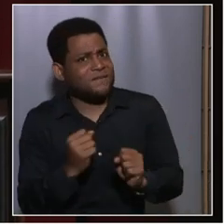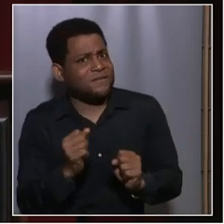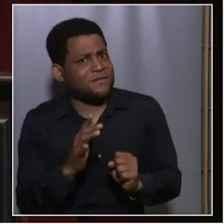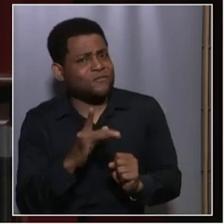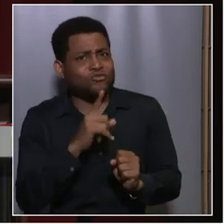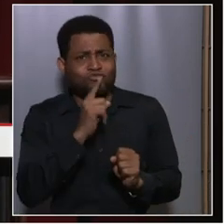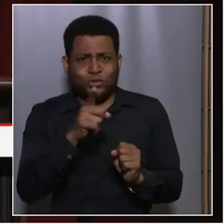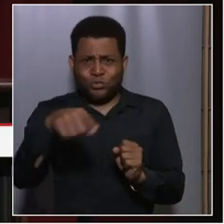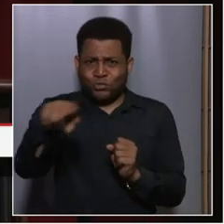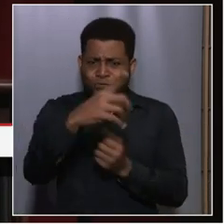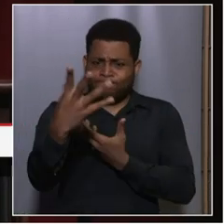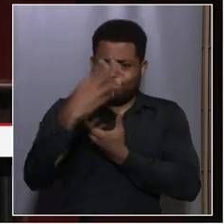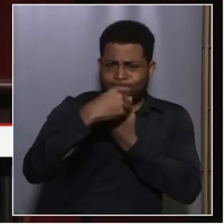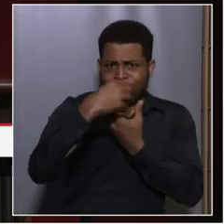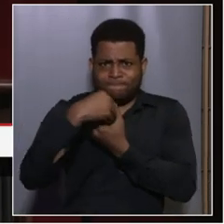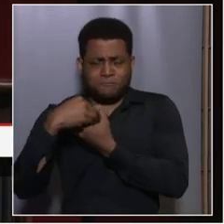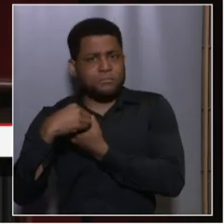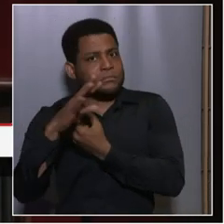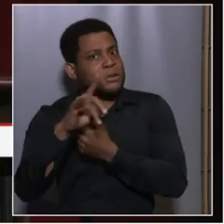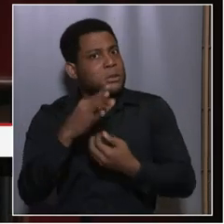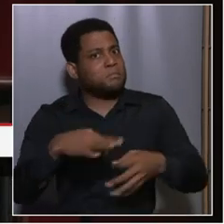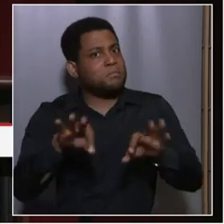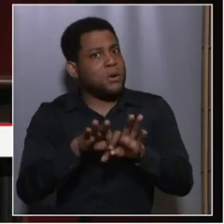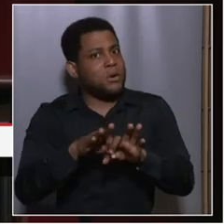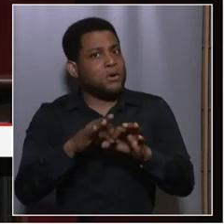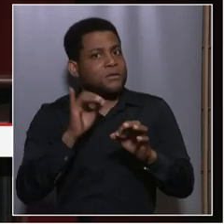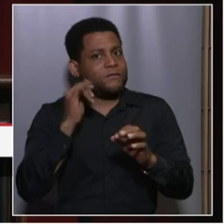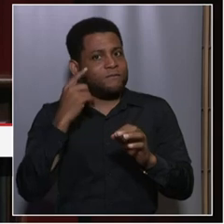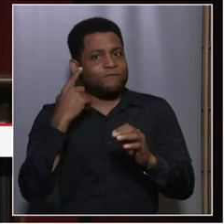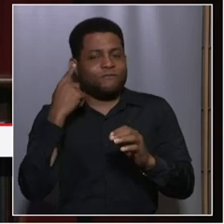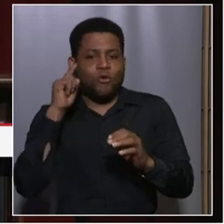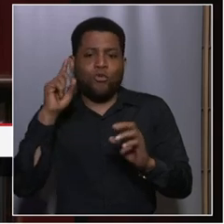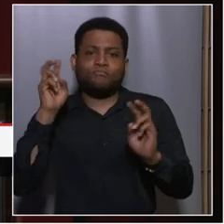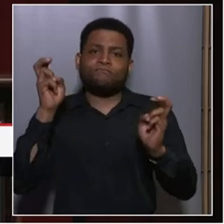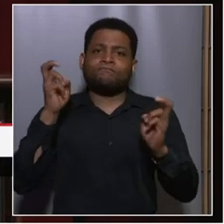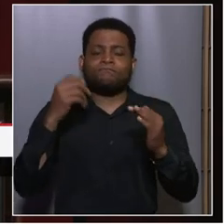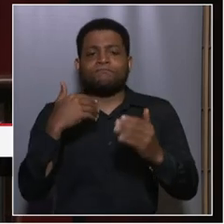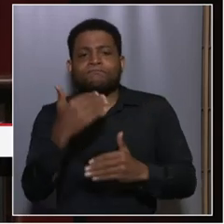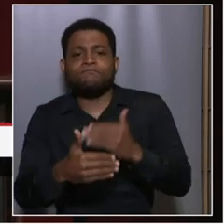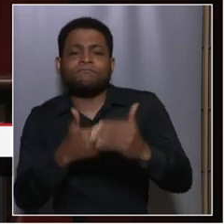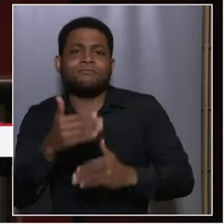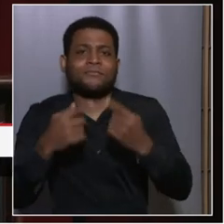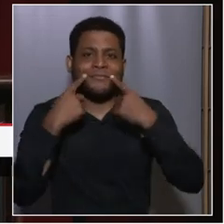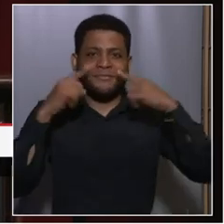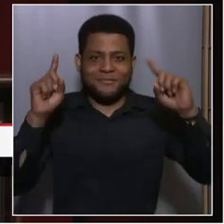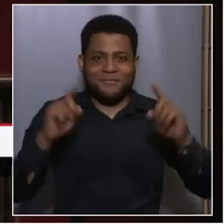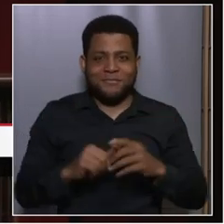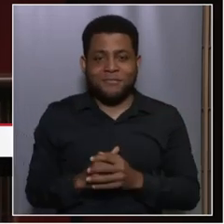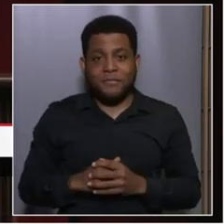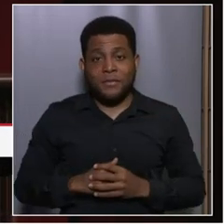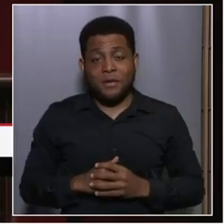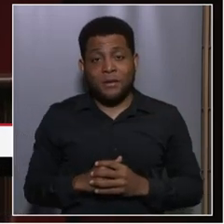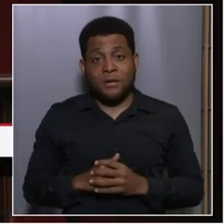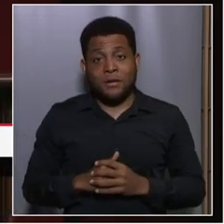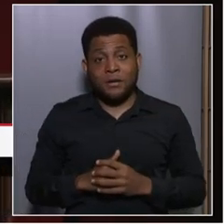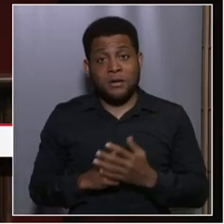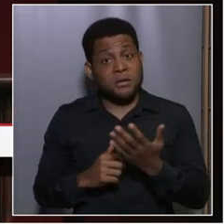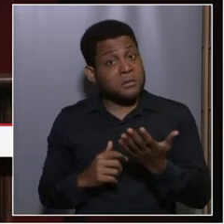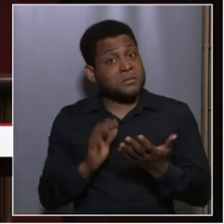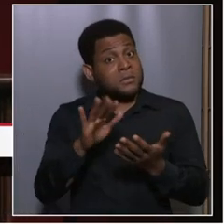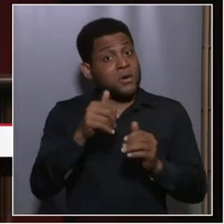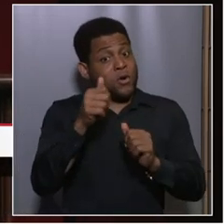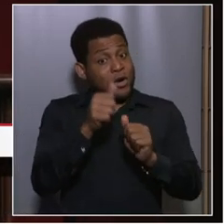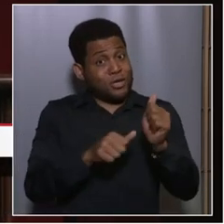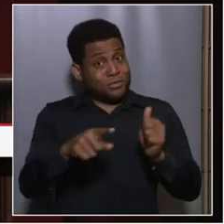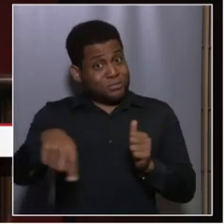in how we're able to accomplish that. So everybody knows that we had a really rough year last